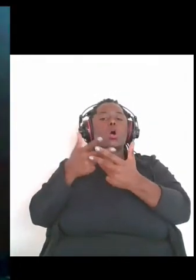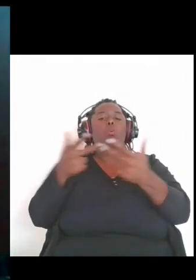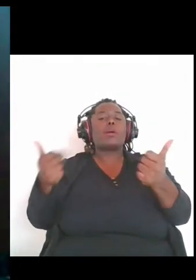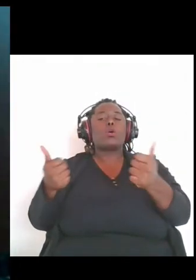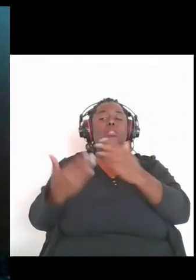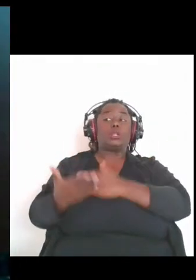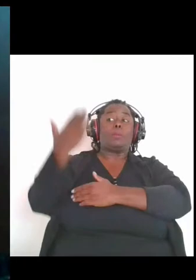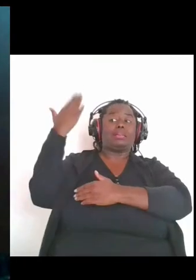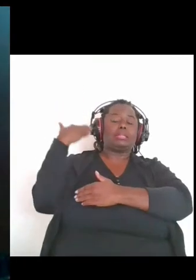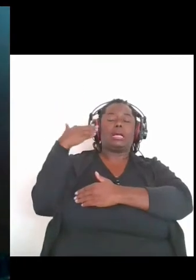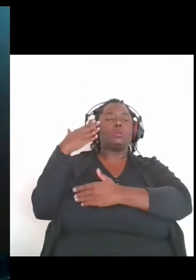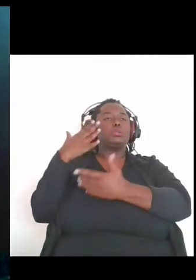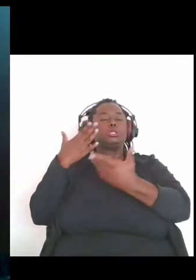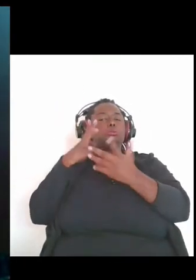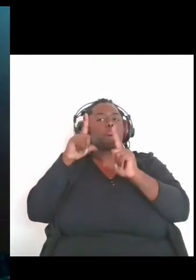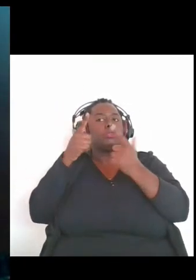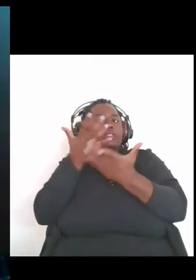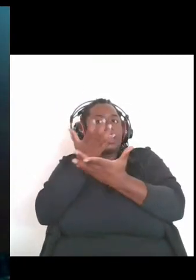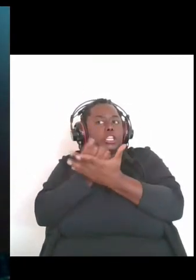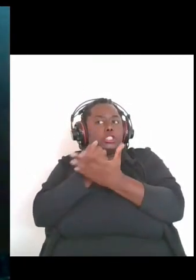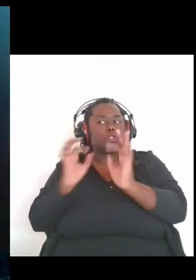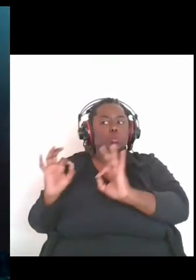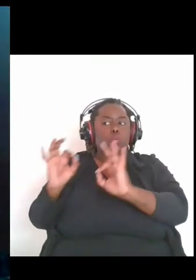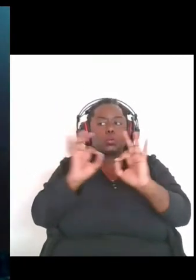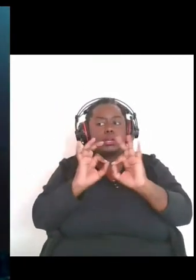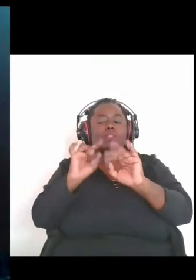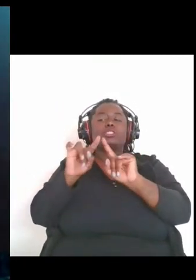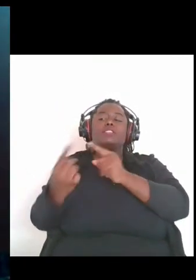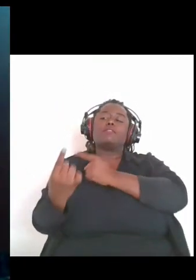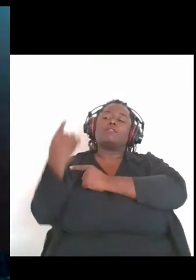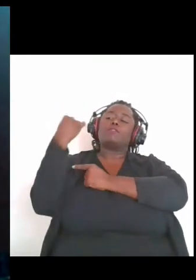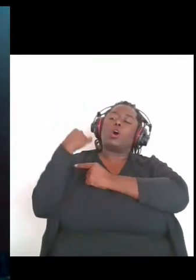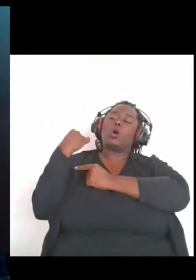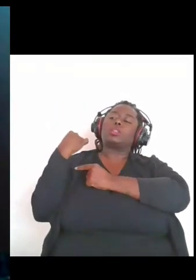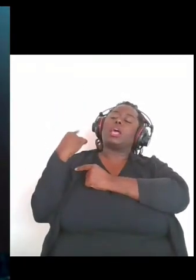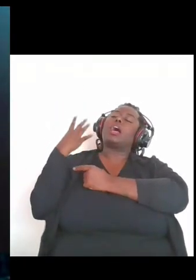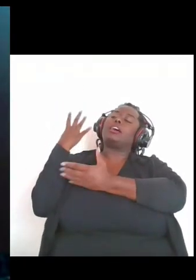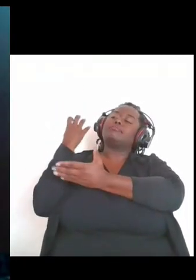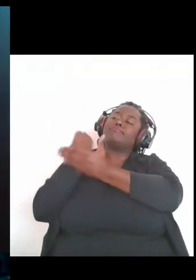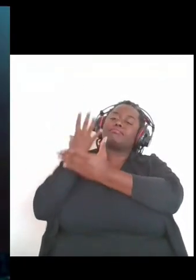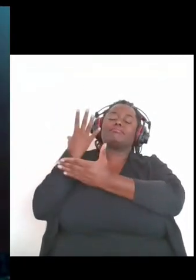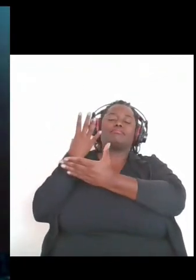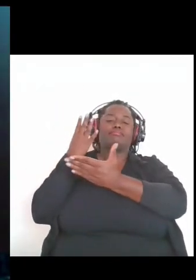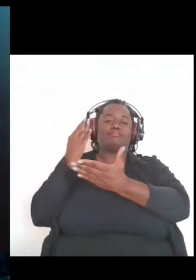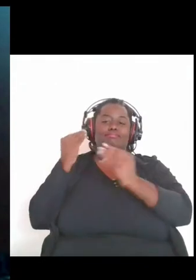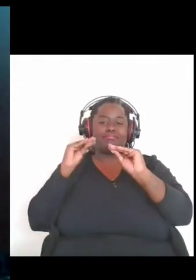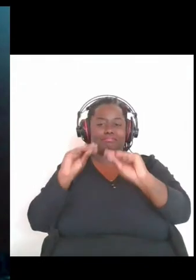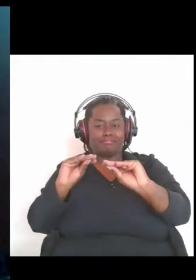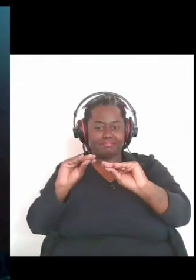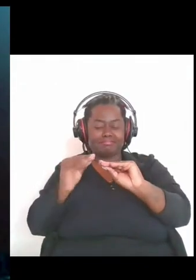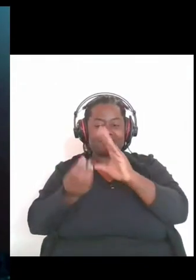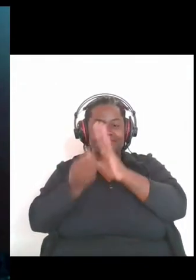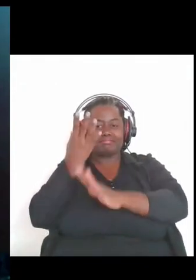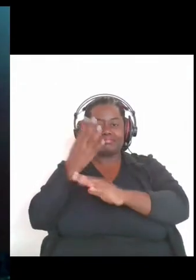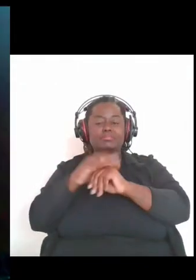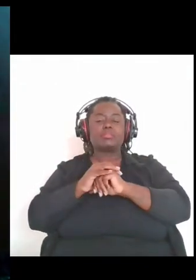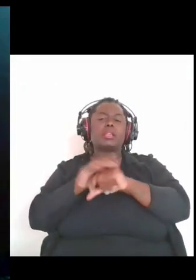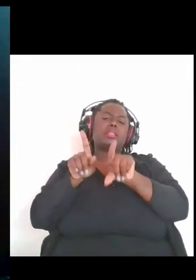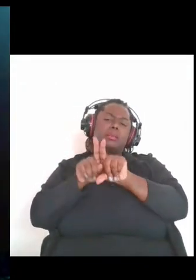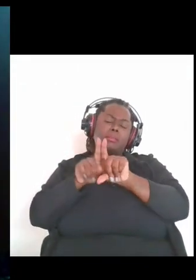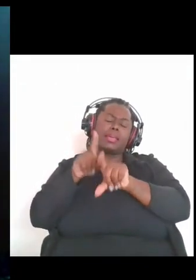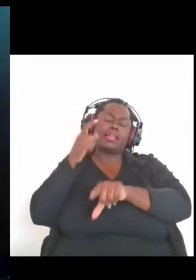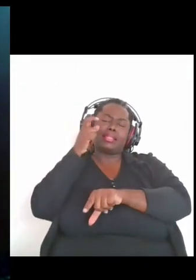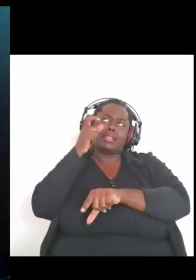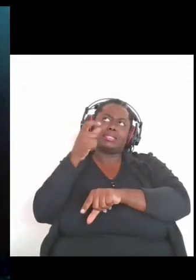bring to light something that was for which we have no records of it's interesting